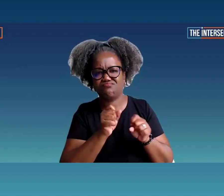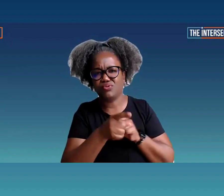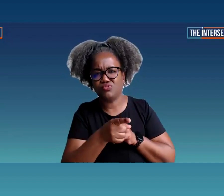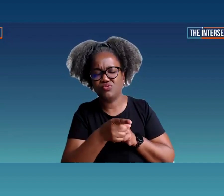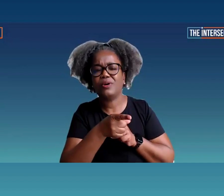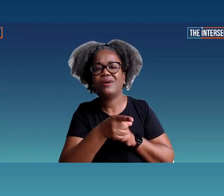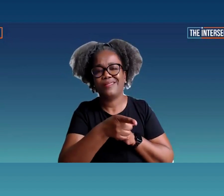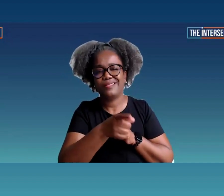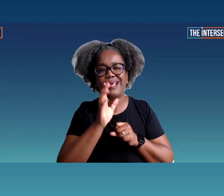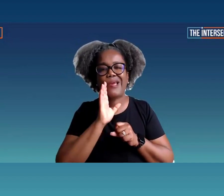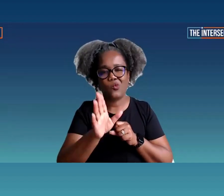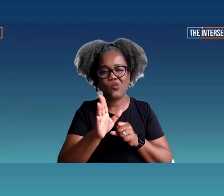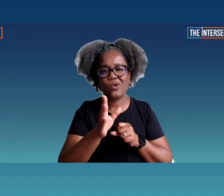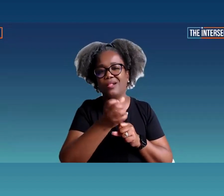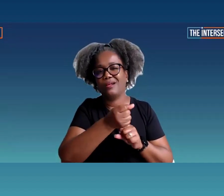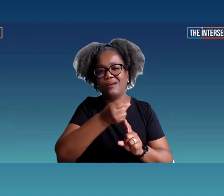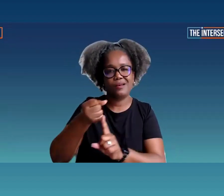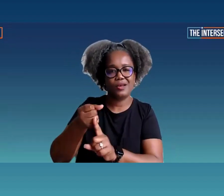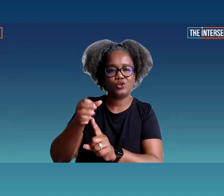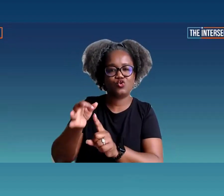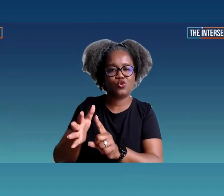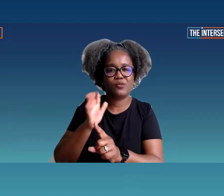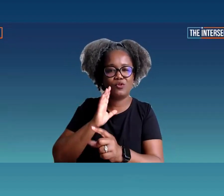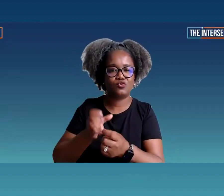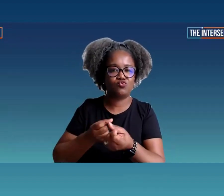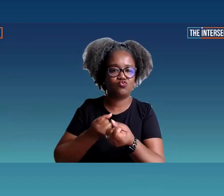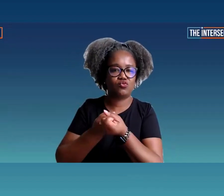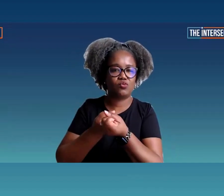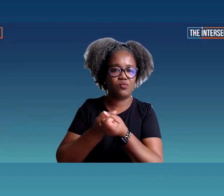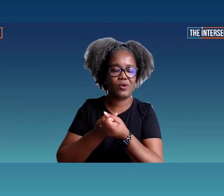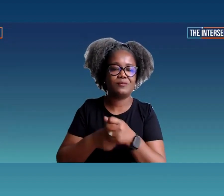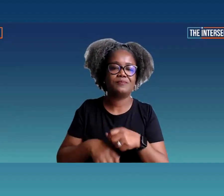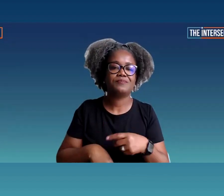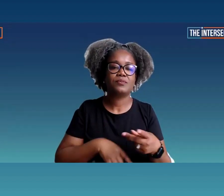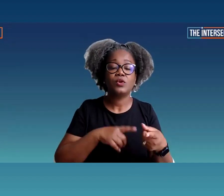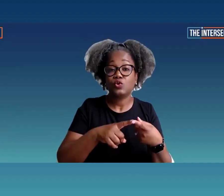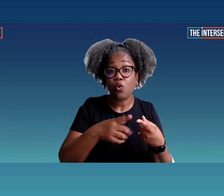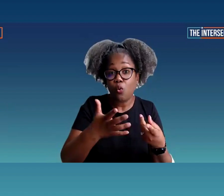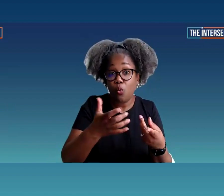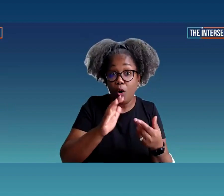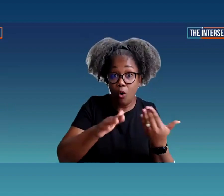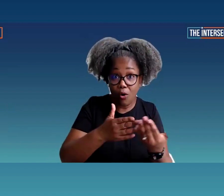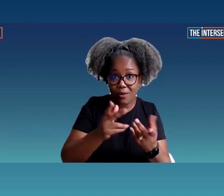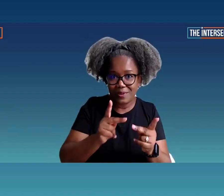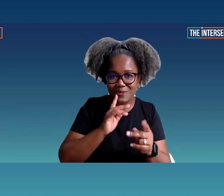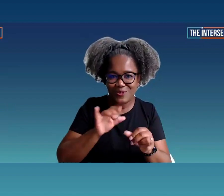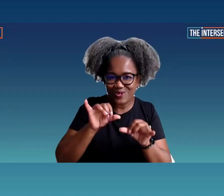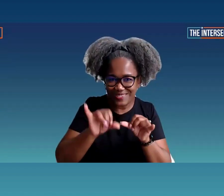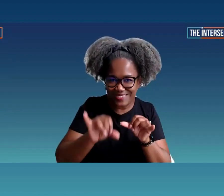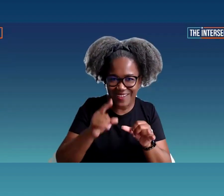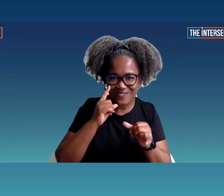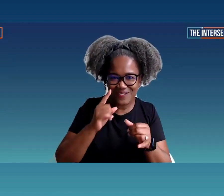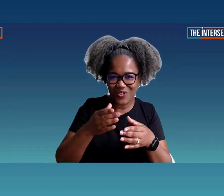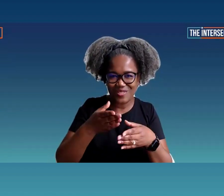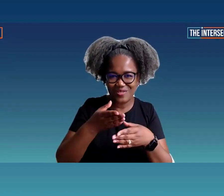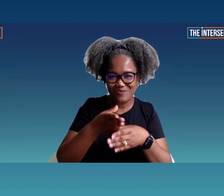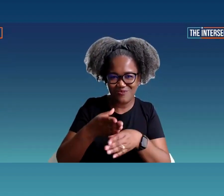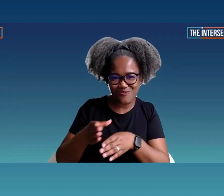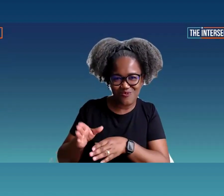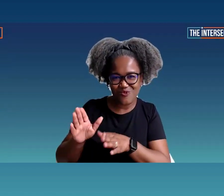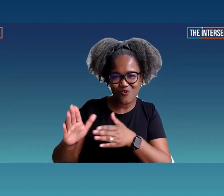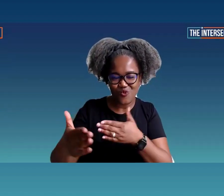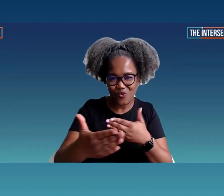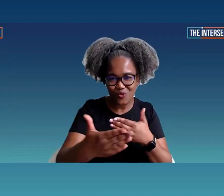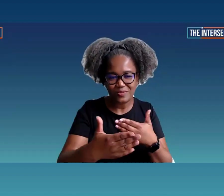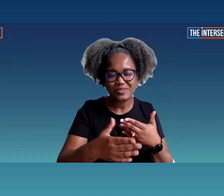We want you to stay for the breakouts. And number three, if you need an ASL interpreter, please send a private message, a private chat